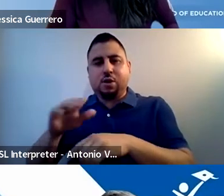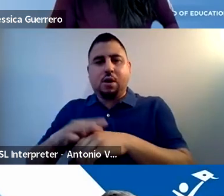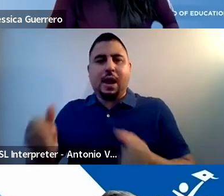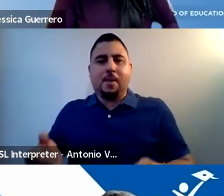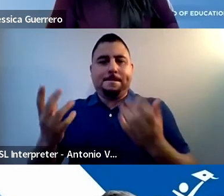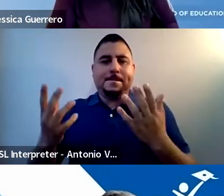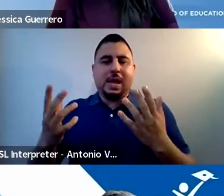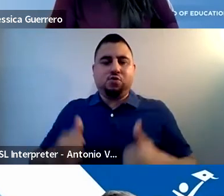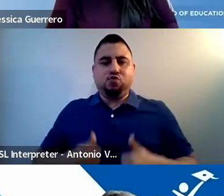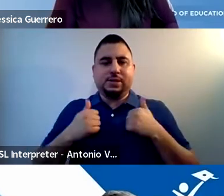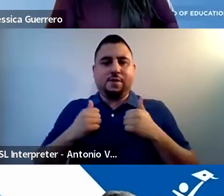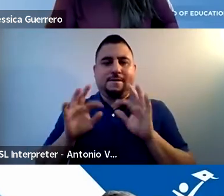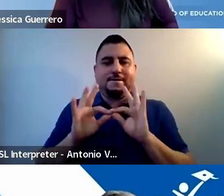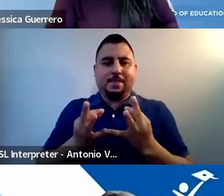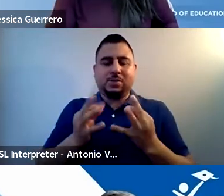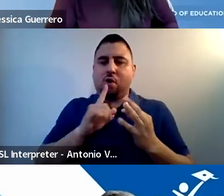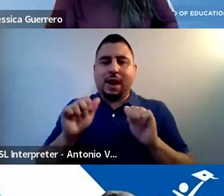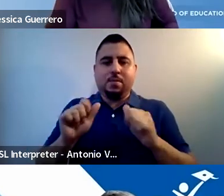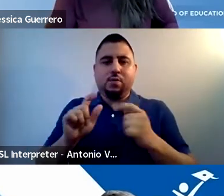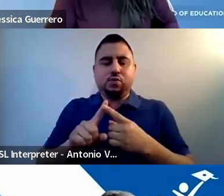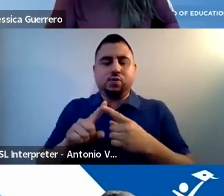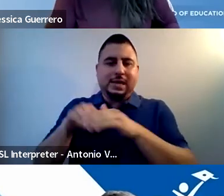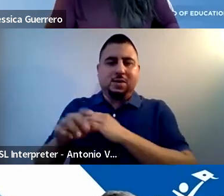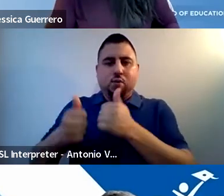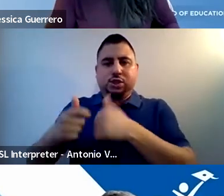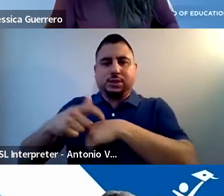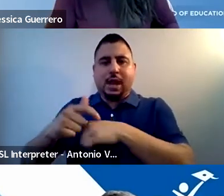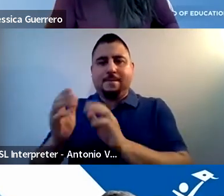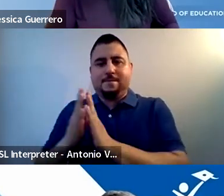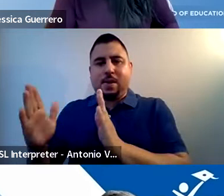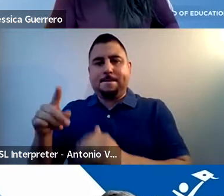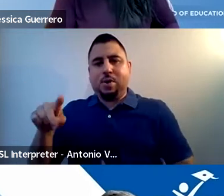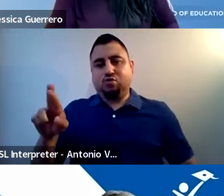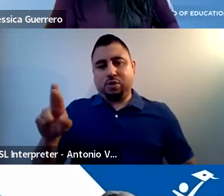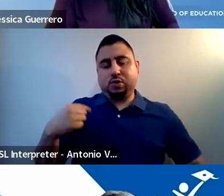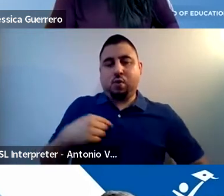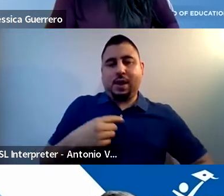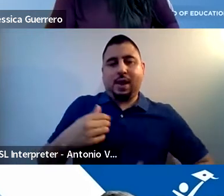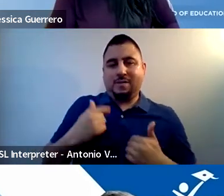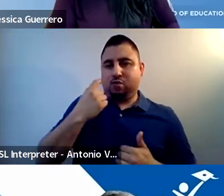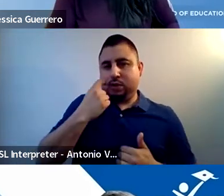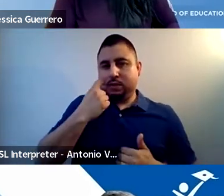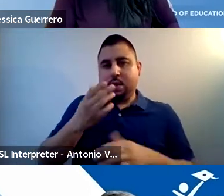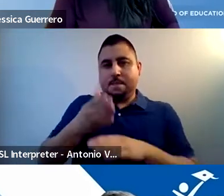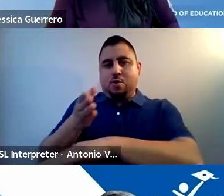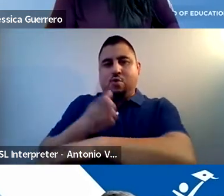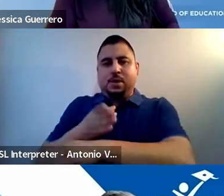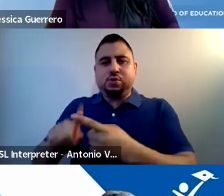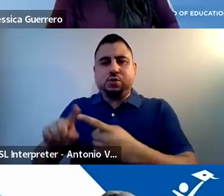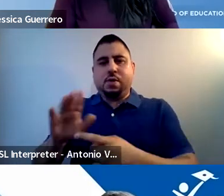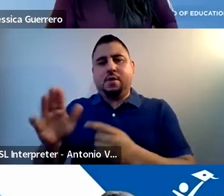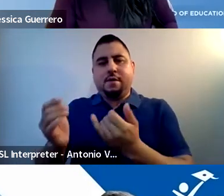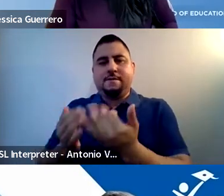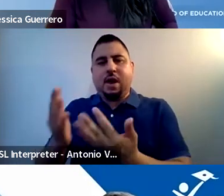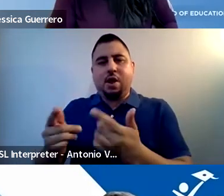many residential families are able to get in and what time frame. Pointer Ridge, we've actually had recent improvements to the fire